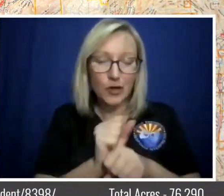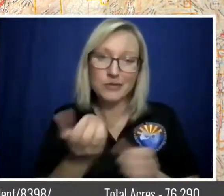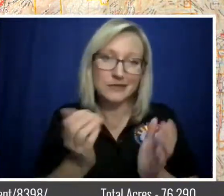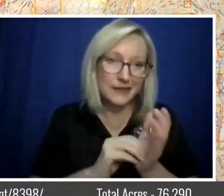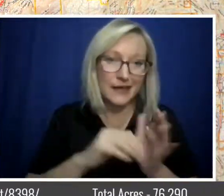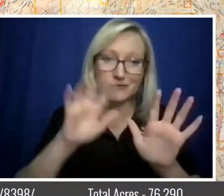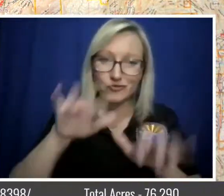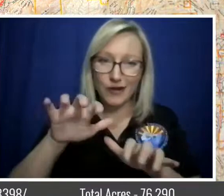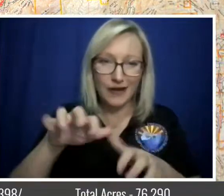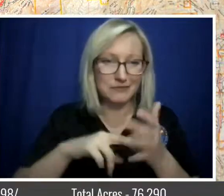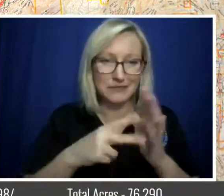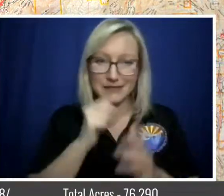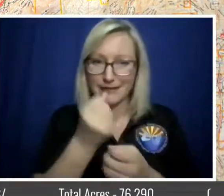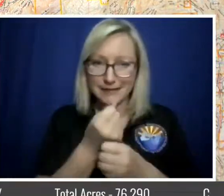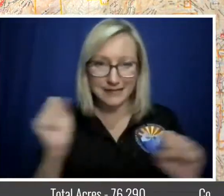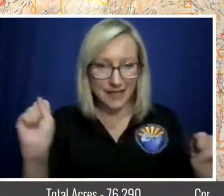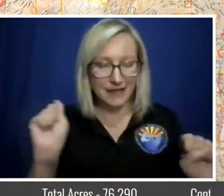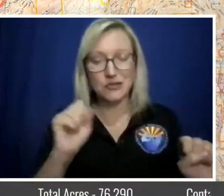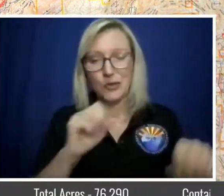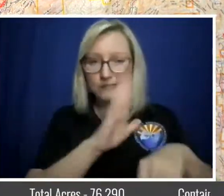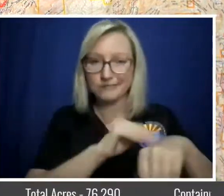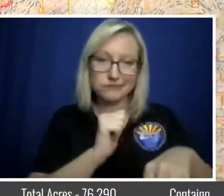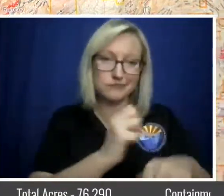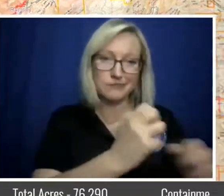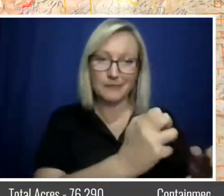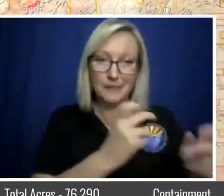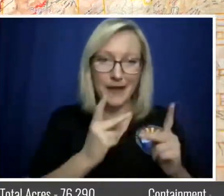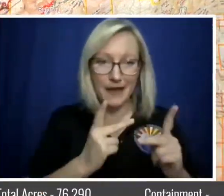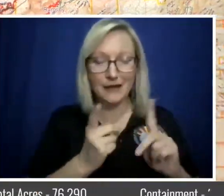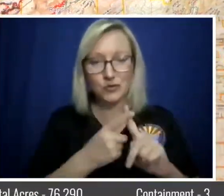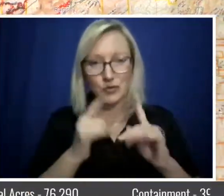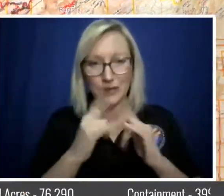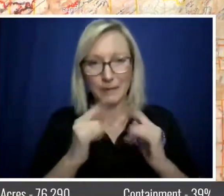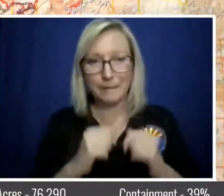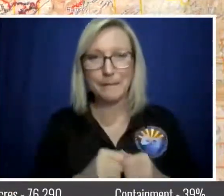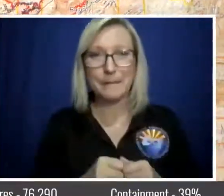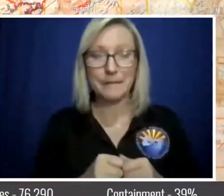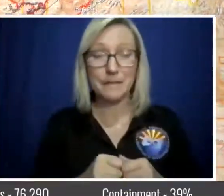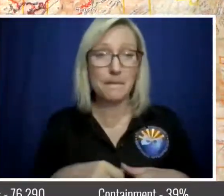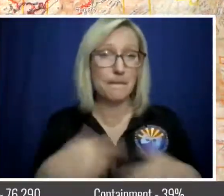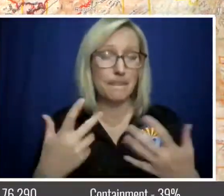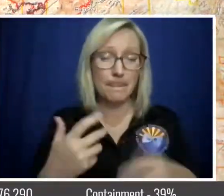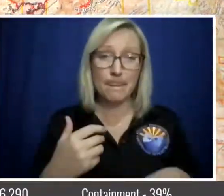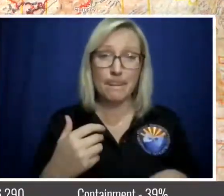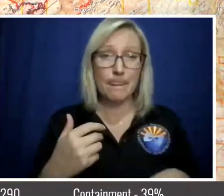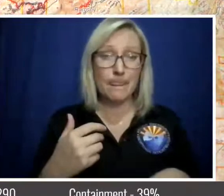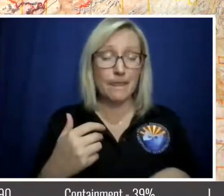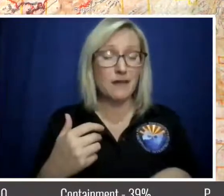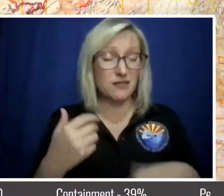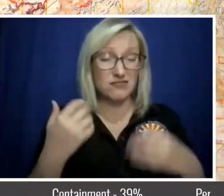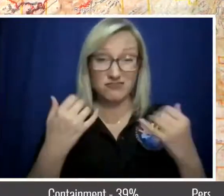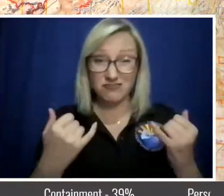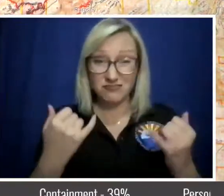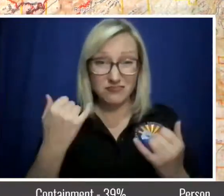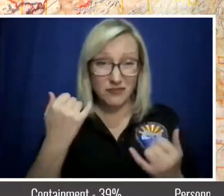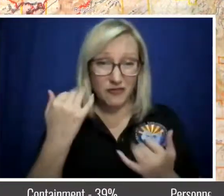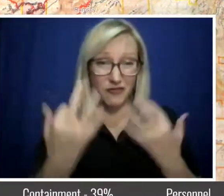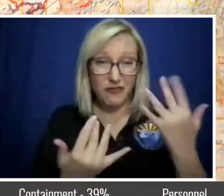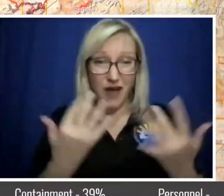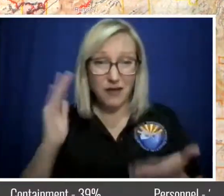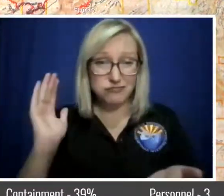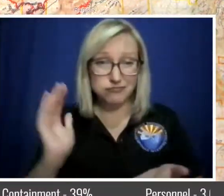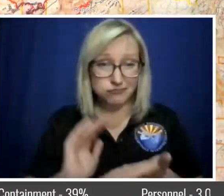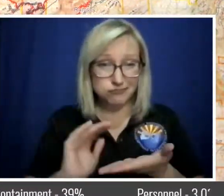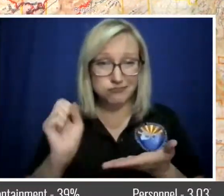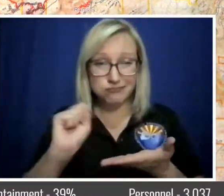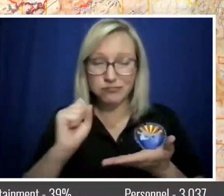wasn't safe, so we pulled those crews out. And even with the rain and the fire quieting down, by no means do I